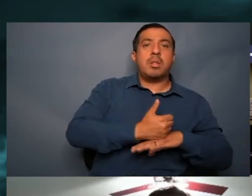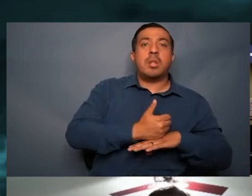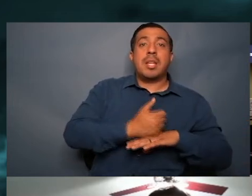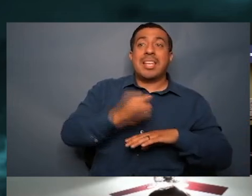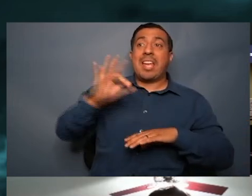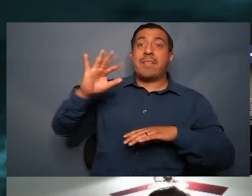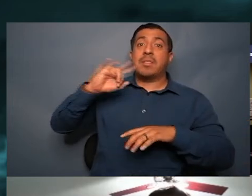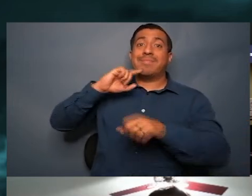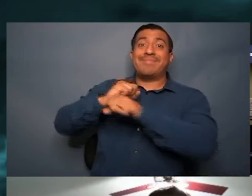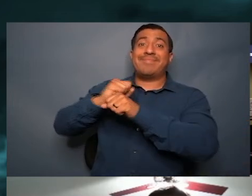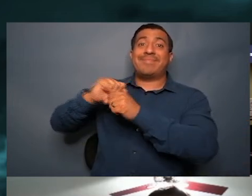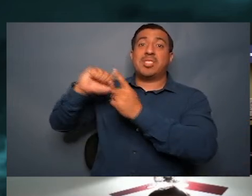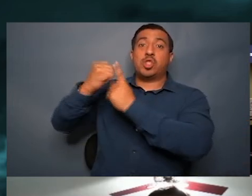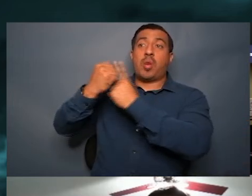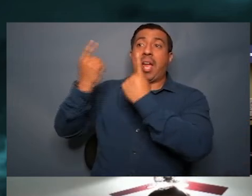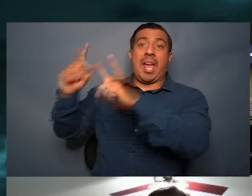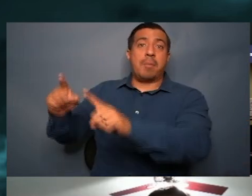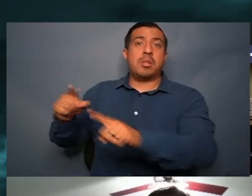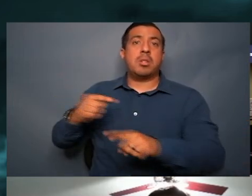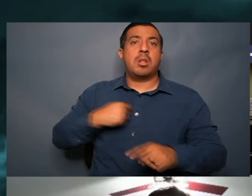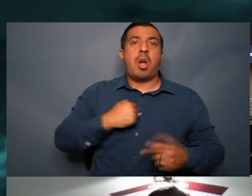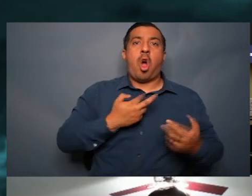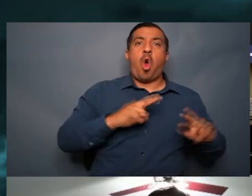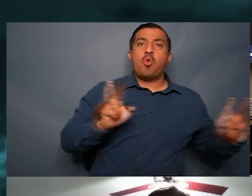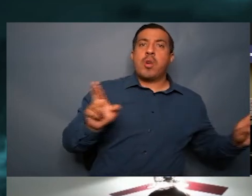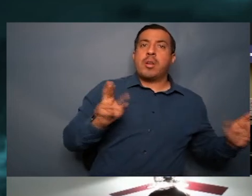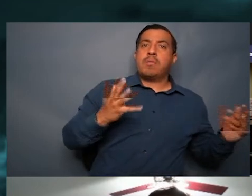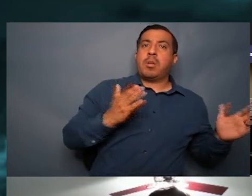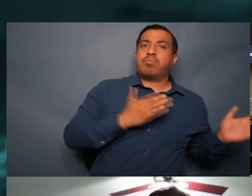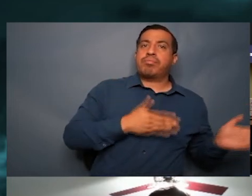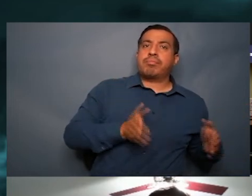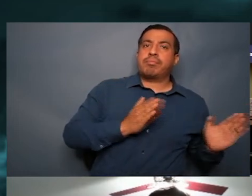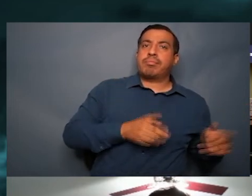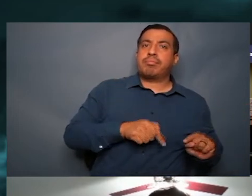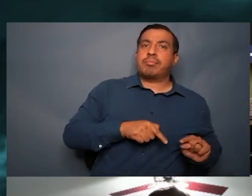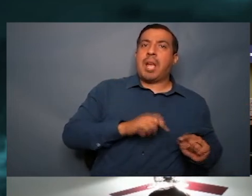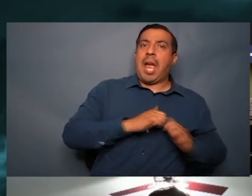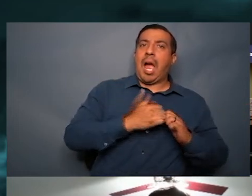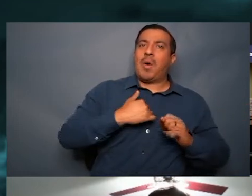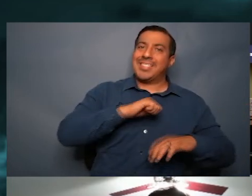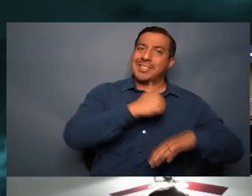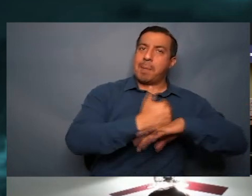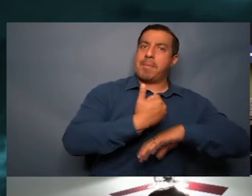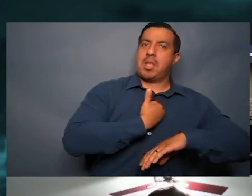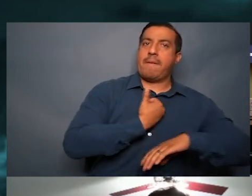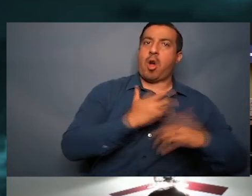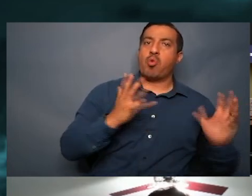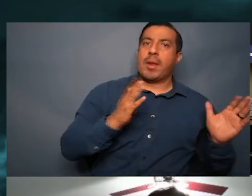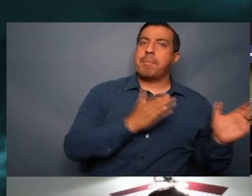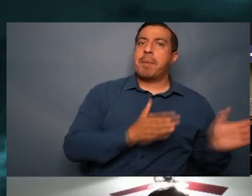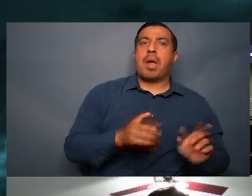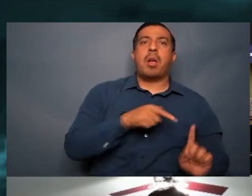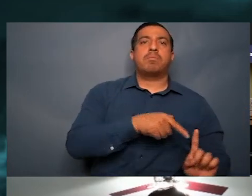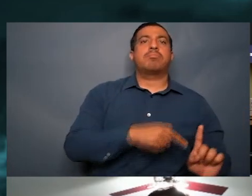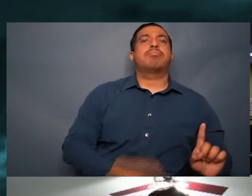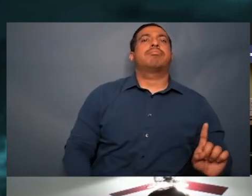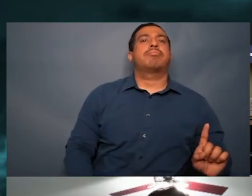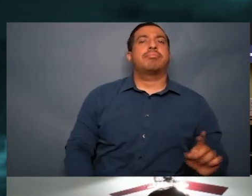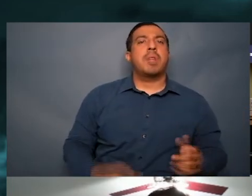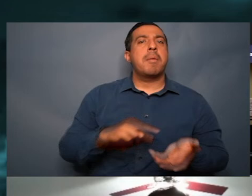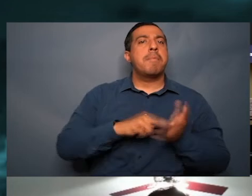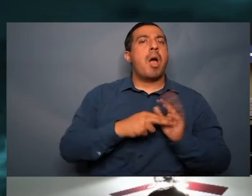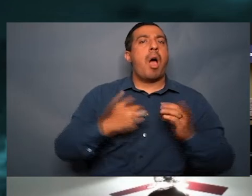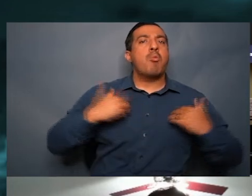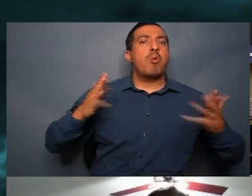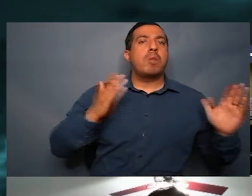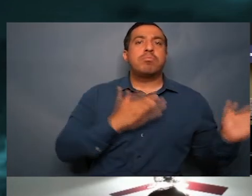that situation is a lot of it's already predetermined, because the way you've set yourself up so that you're reacting